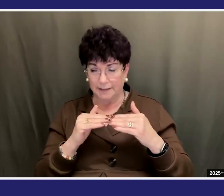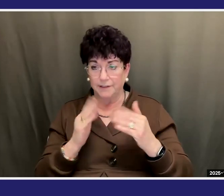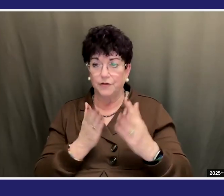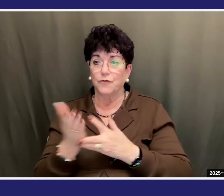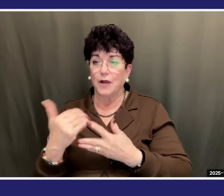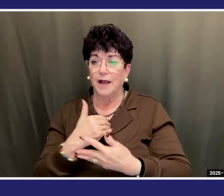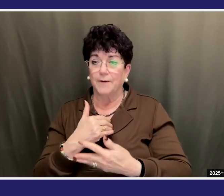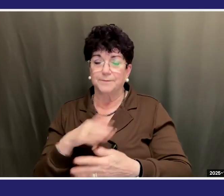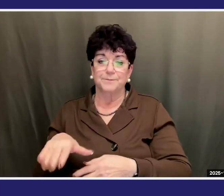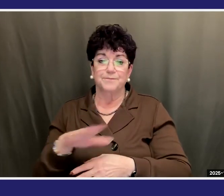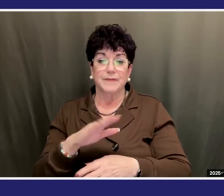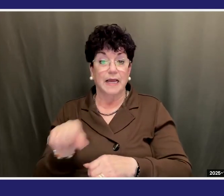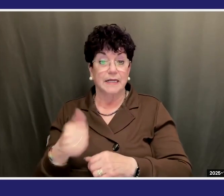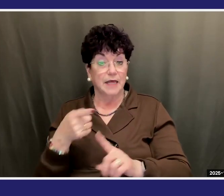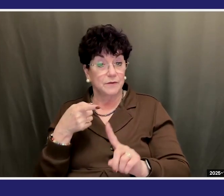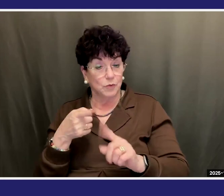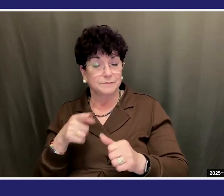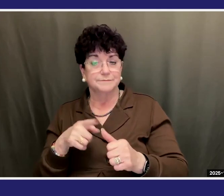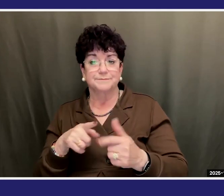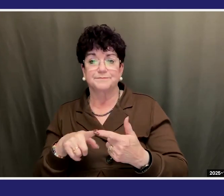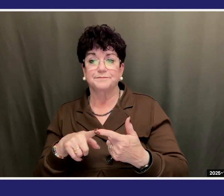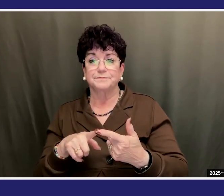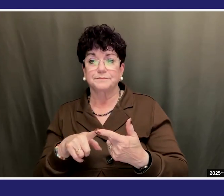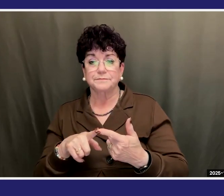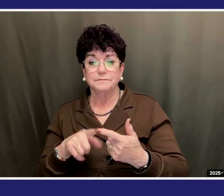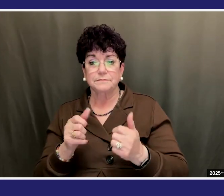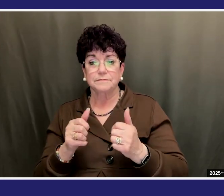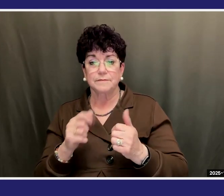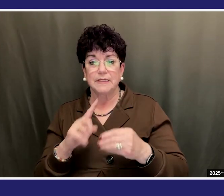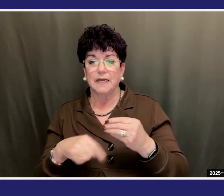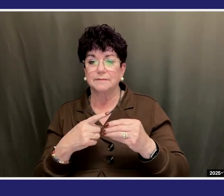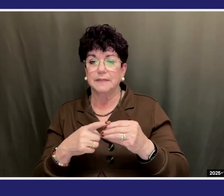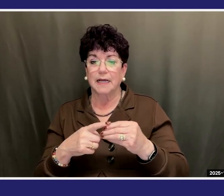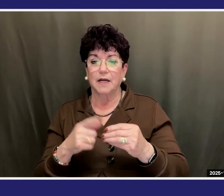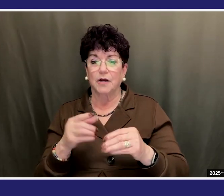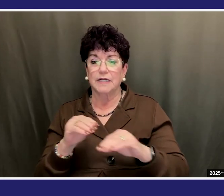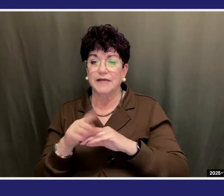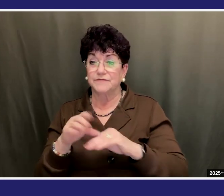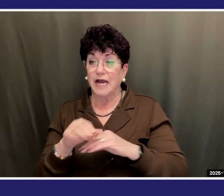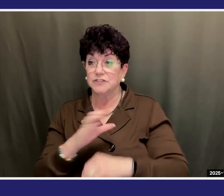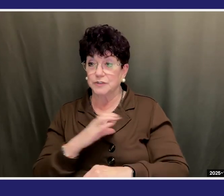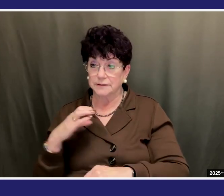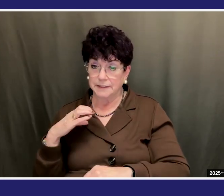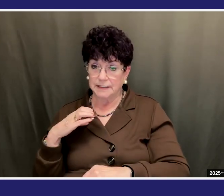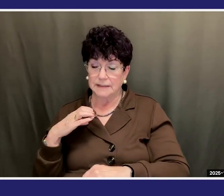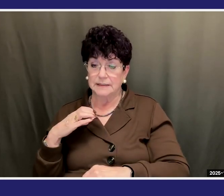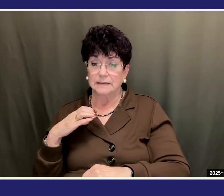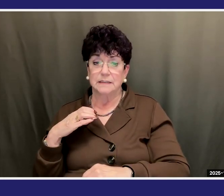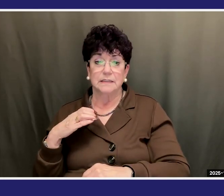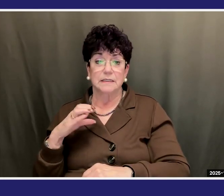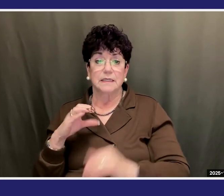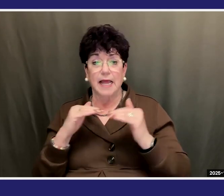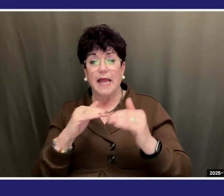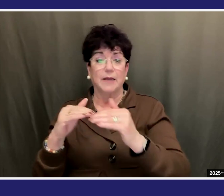Another point I wanted to make is that with regards to the advisory committee and